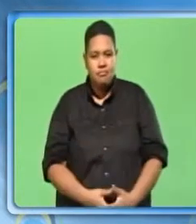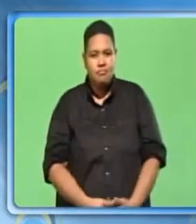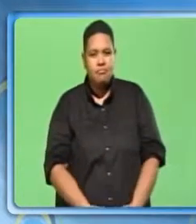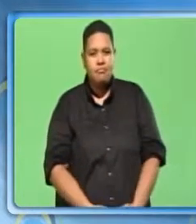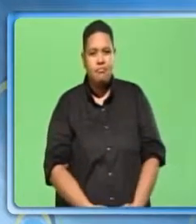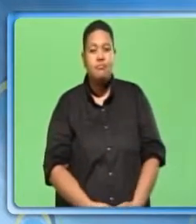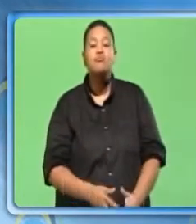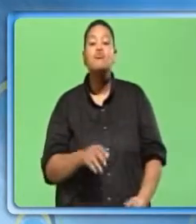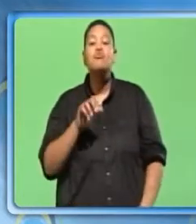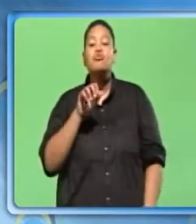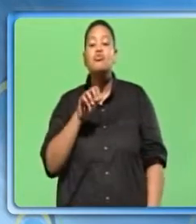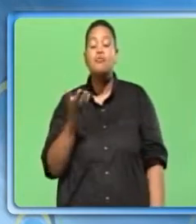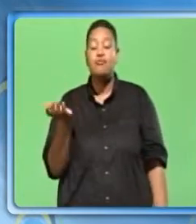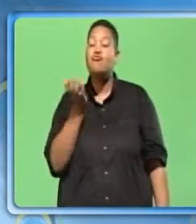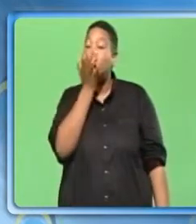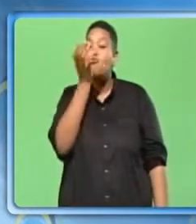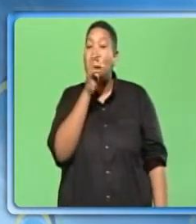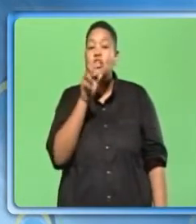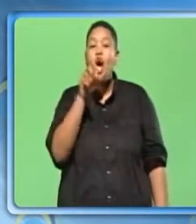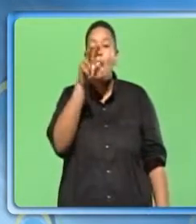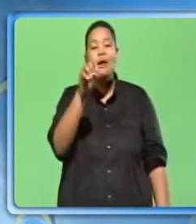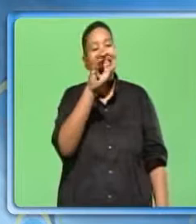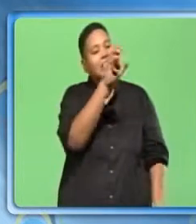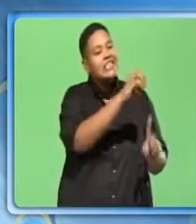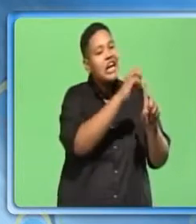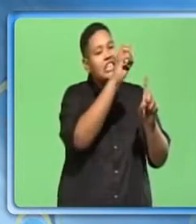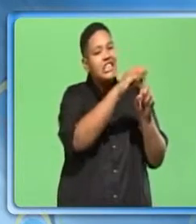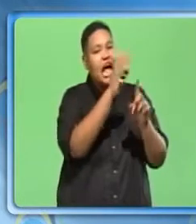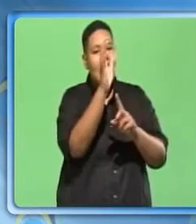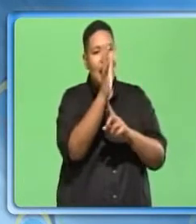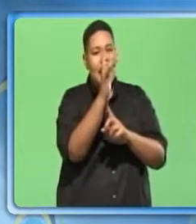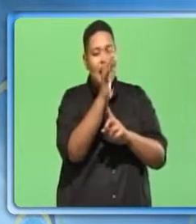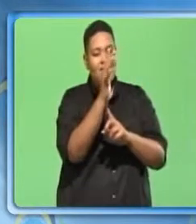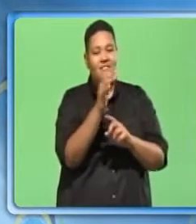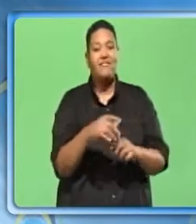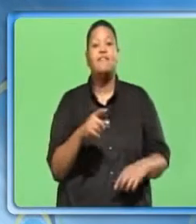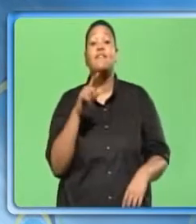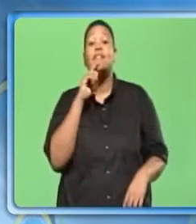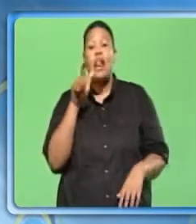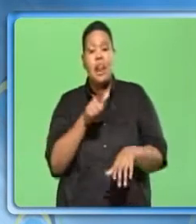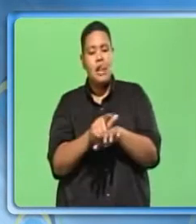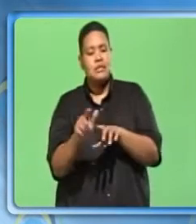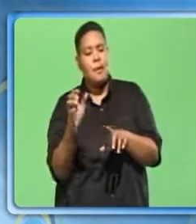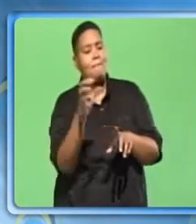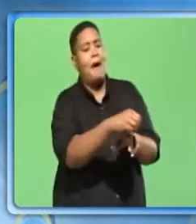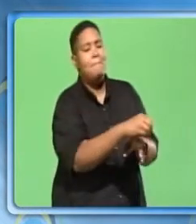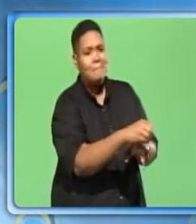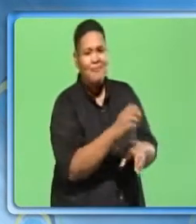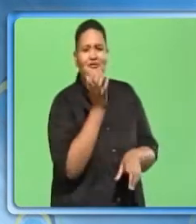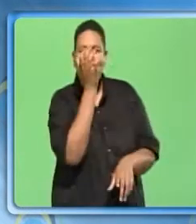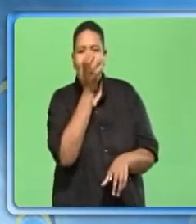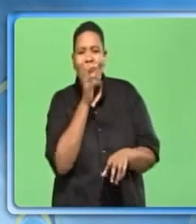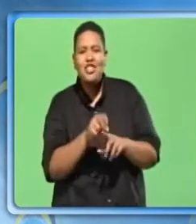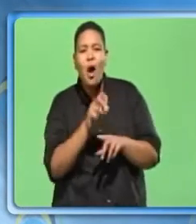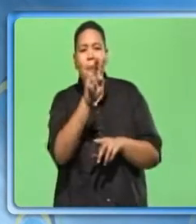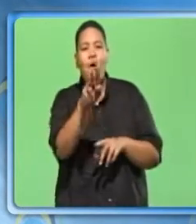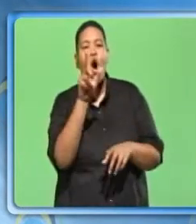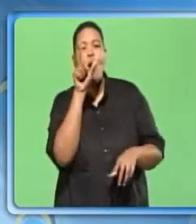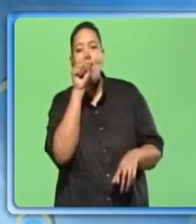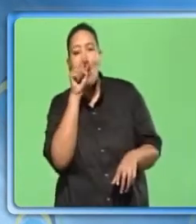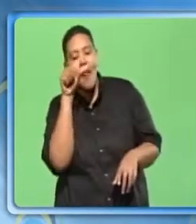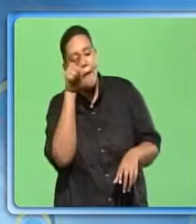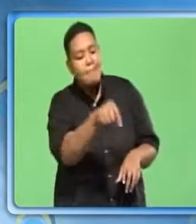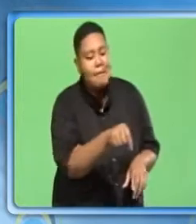The grasshopper eats the leaves of the plant. The lizard eats the grasshopper. The bird eats the